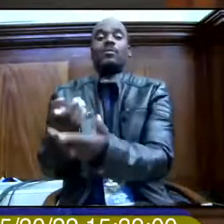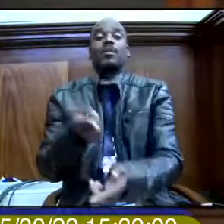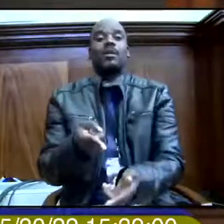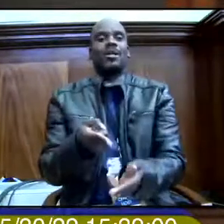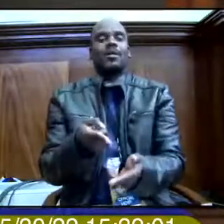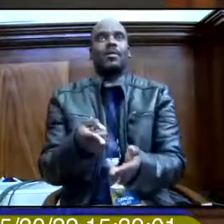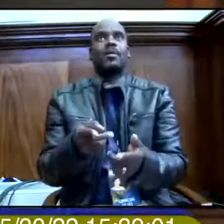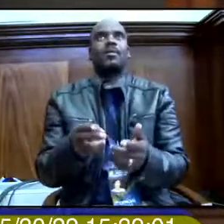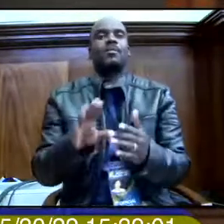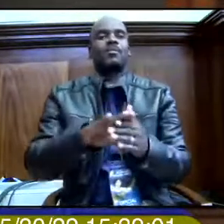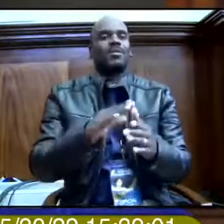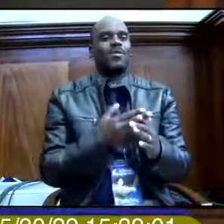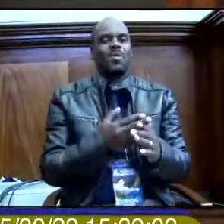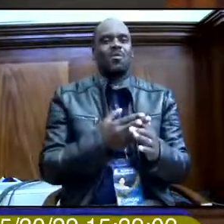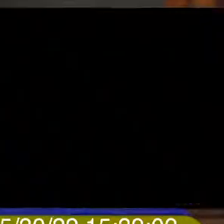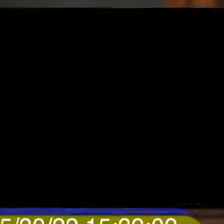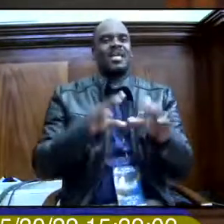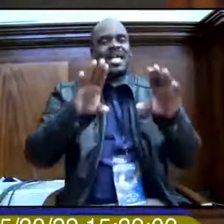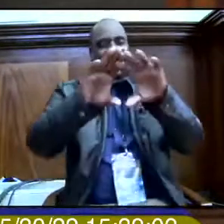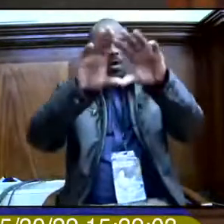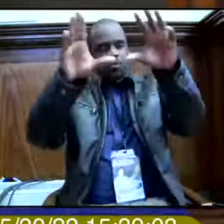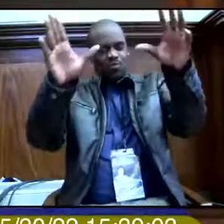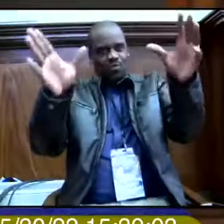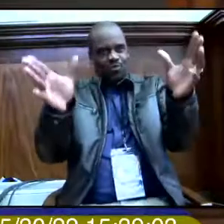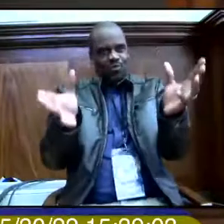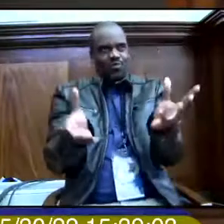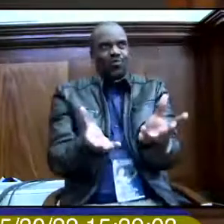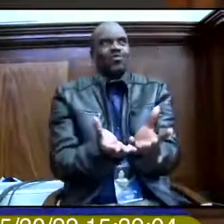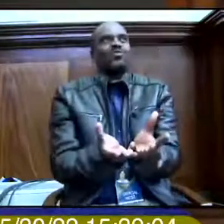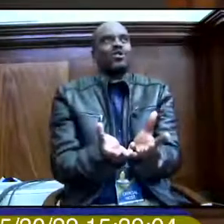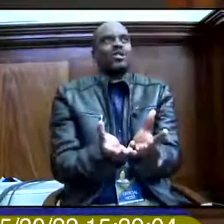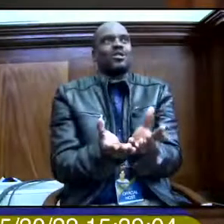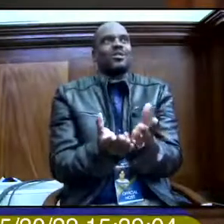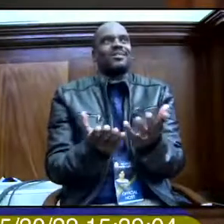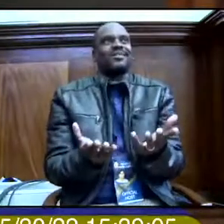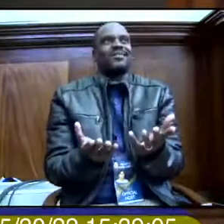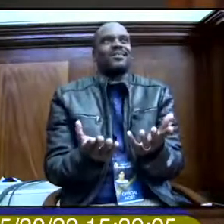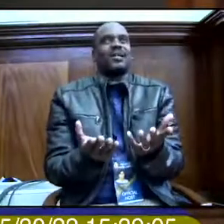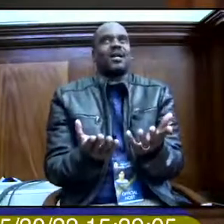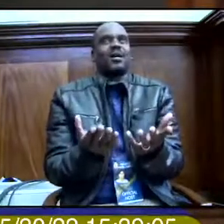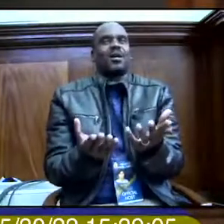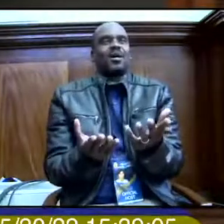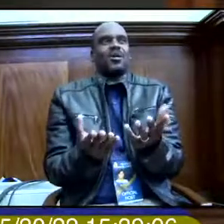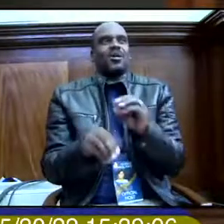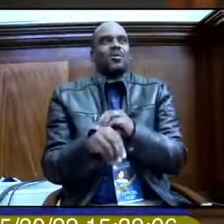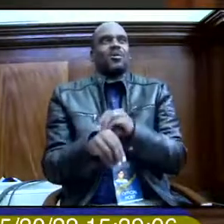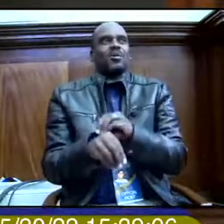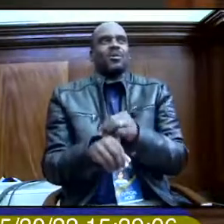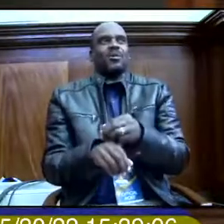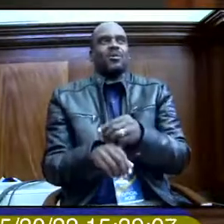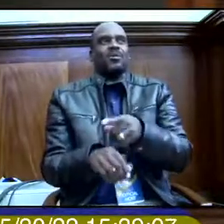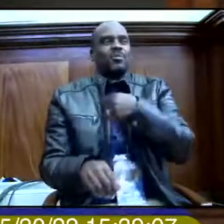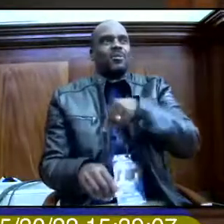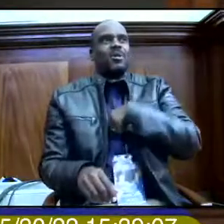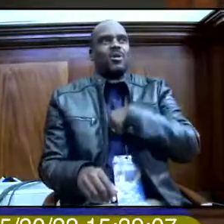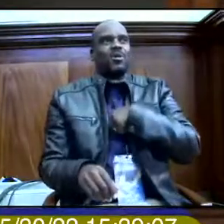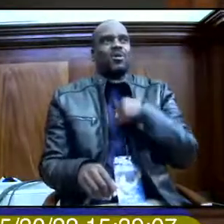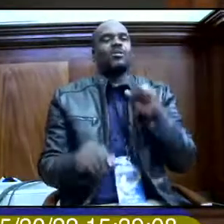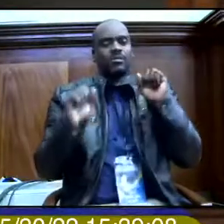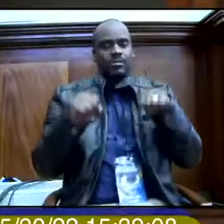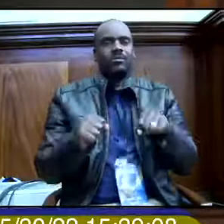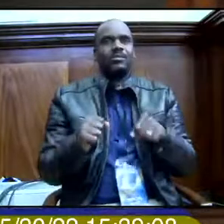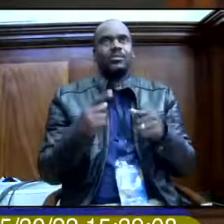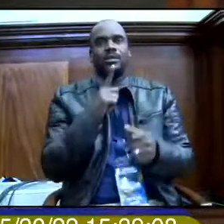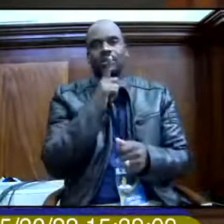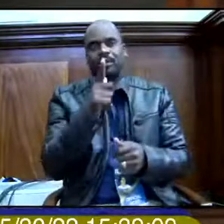issues that are affecting our society so i'll i'll wrap up i'll say thank you very much